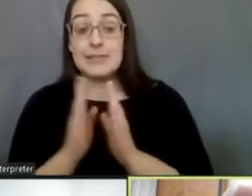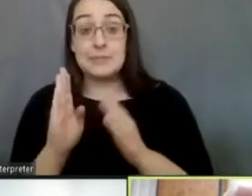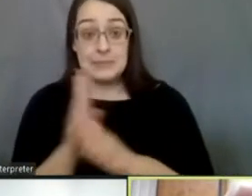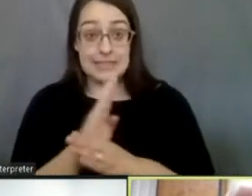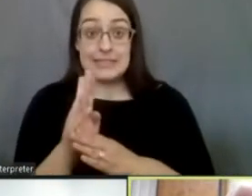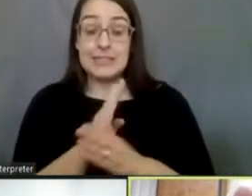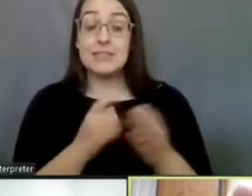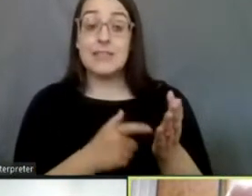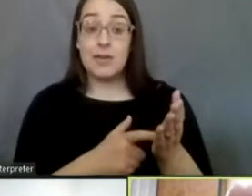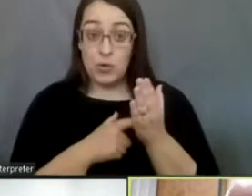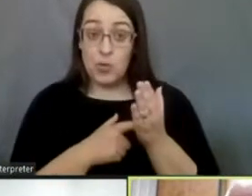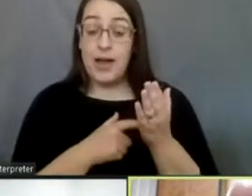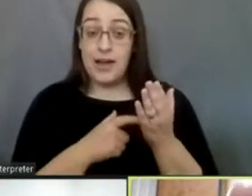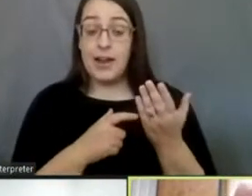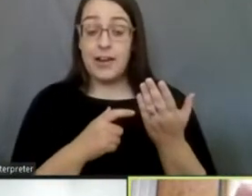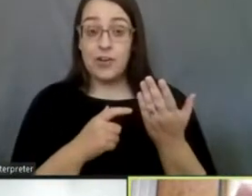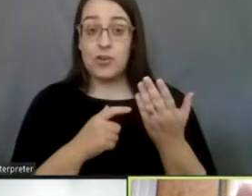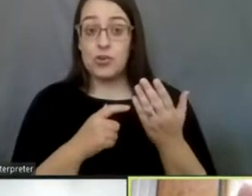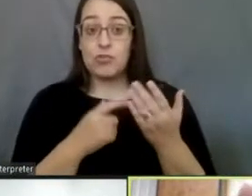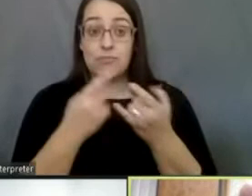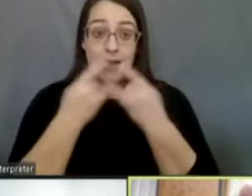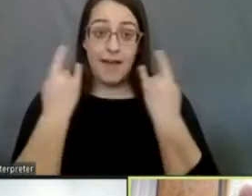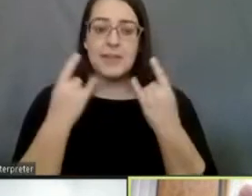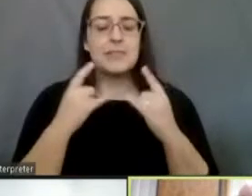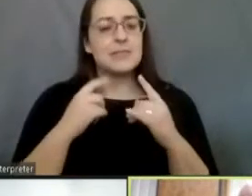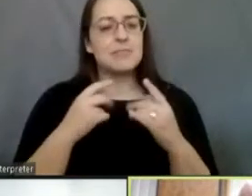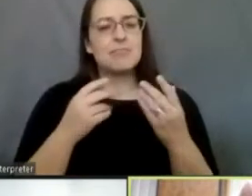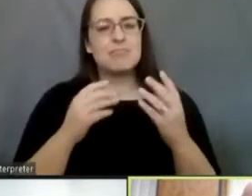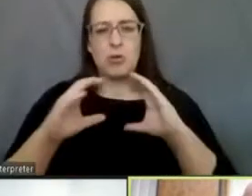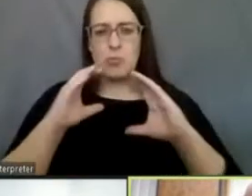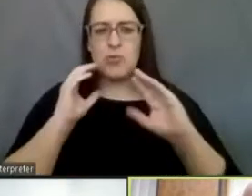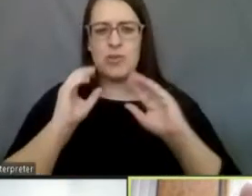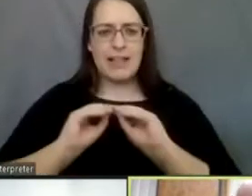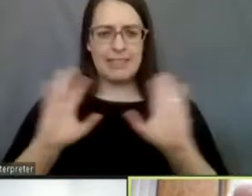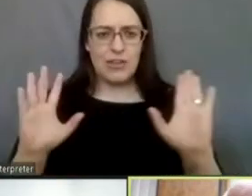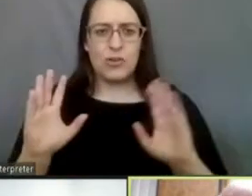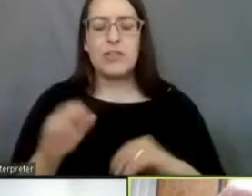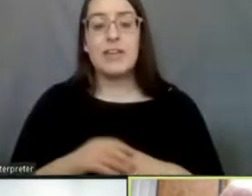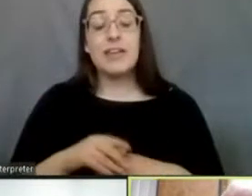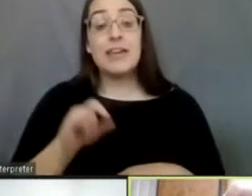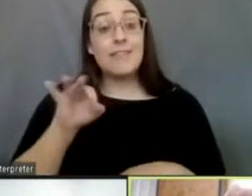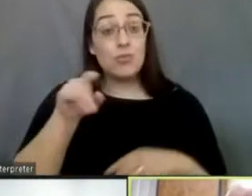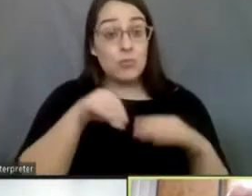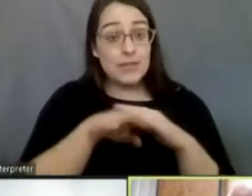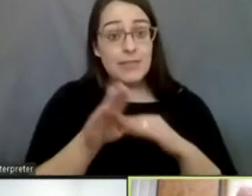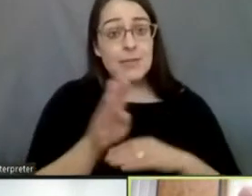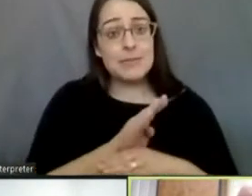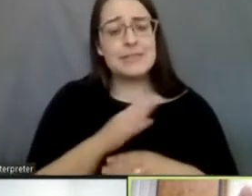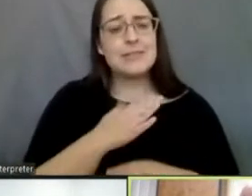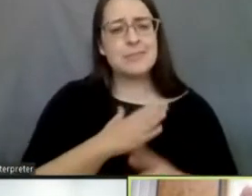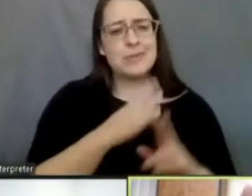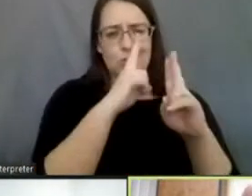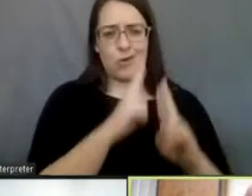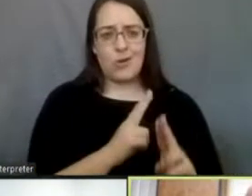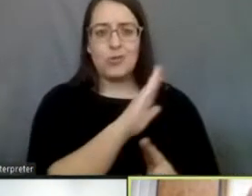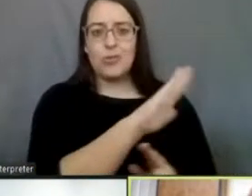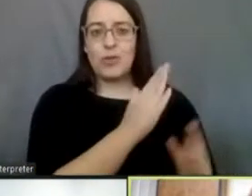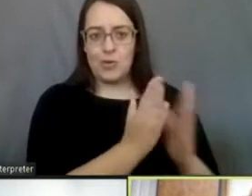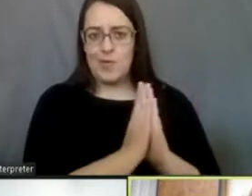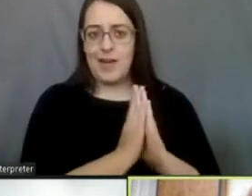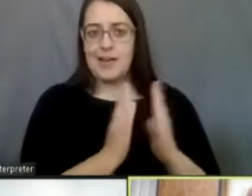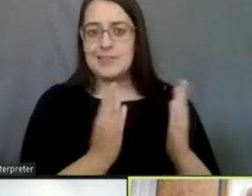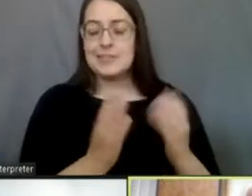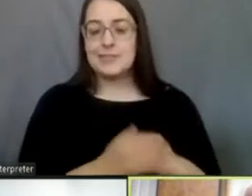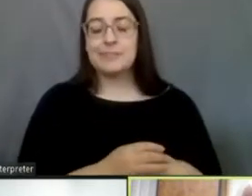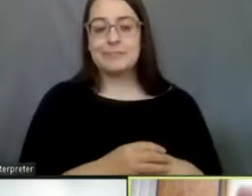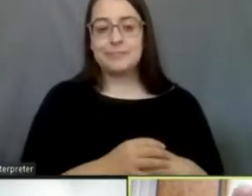do that make sure and clearly communicate what your expectations are. I would ask of our citizens to honor those requests if you want to go into those facilities or do